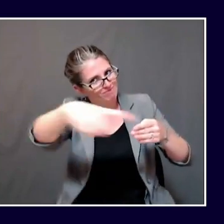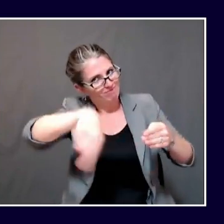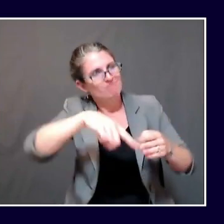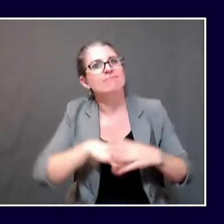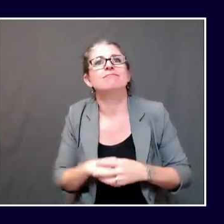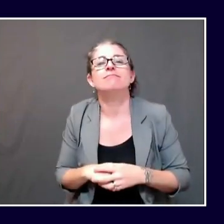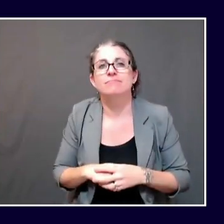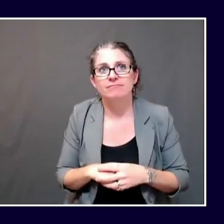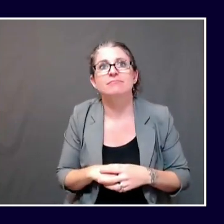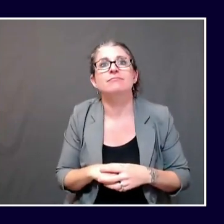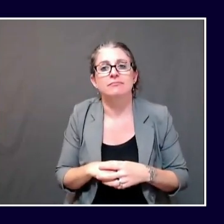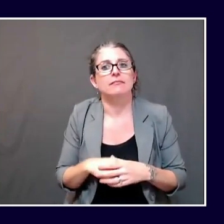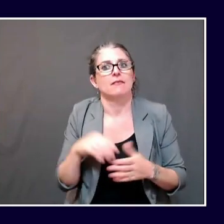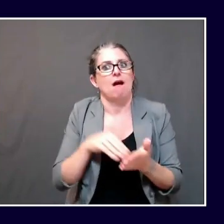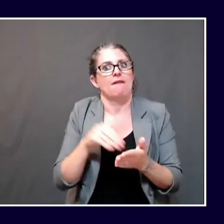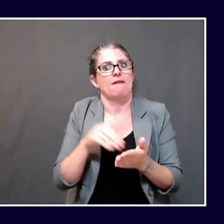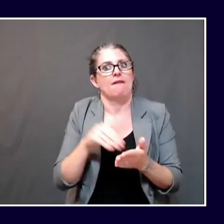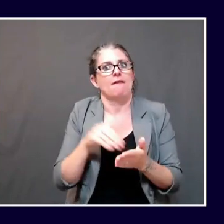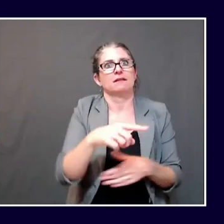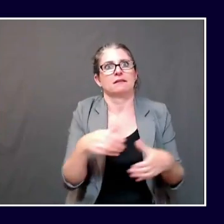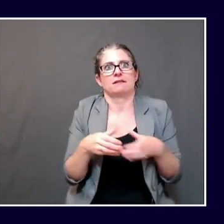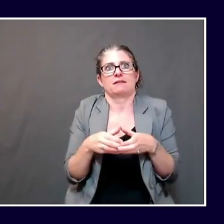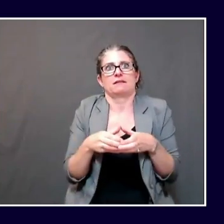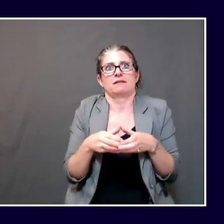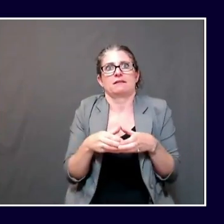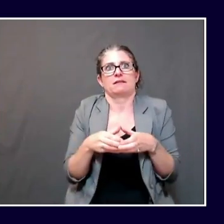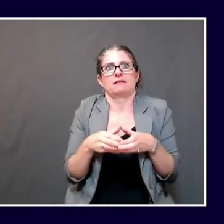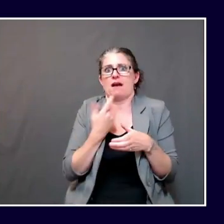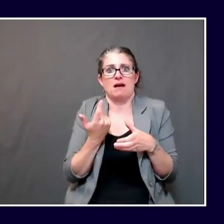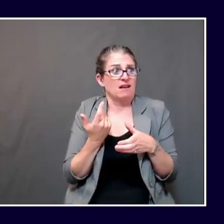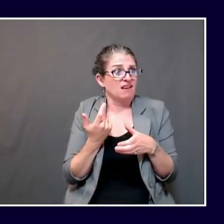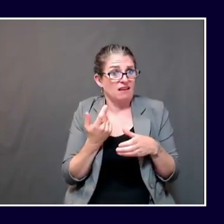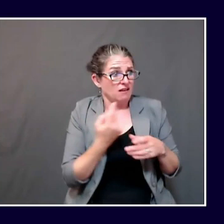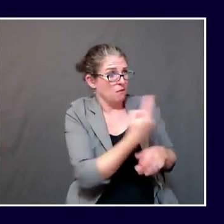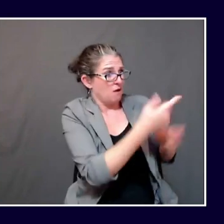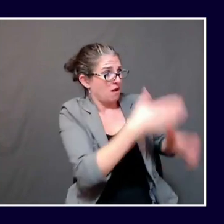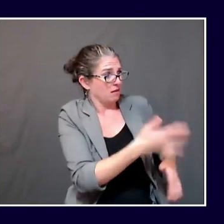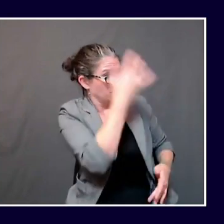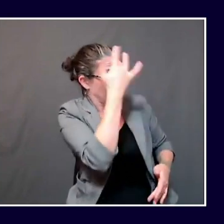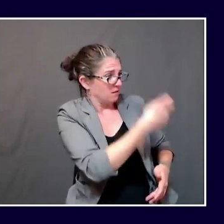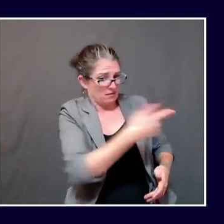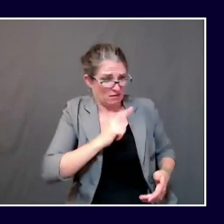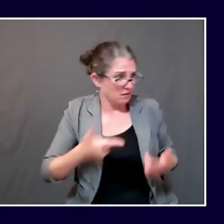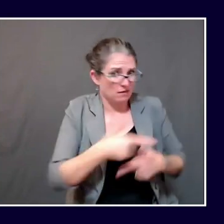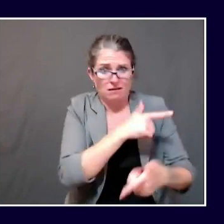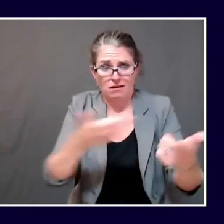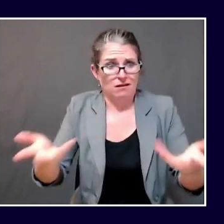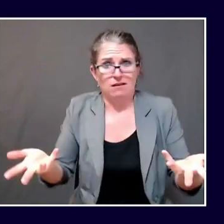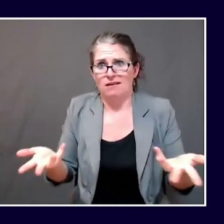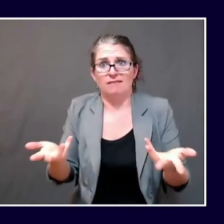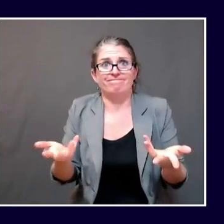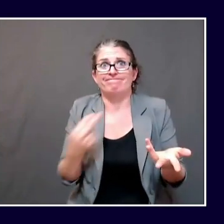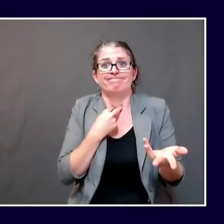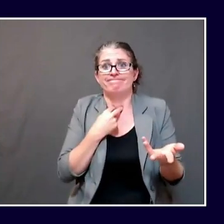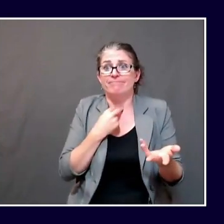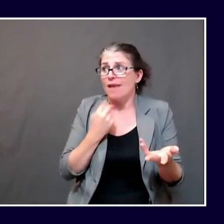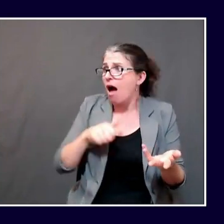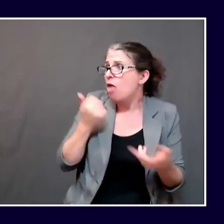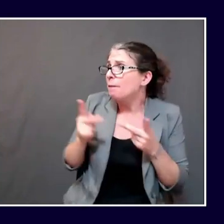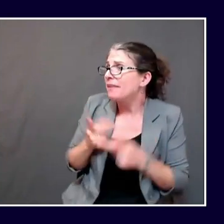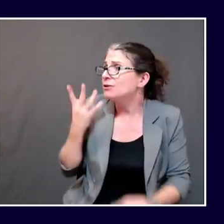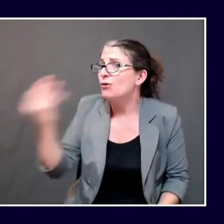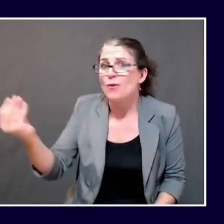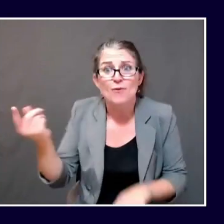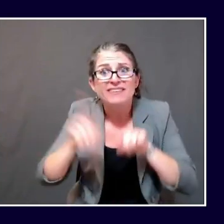support non-nursing home congregate care settings, including but not limited to group